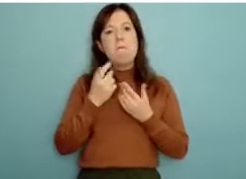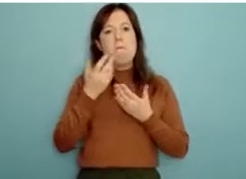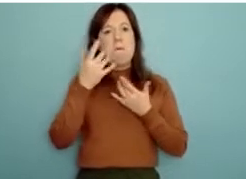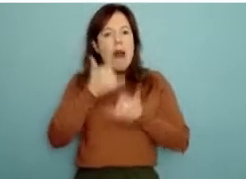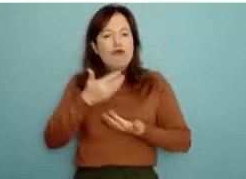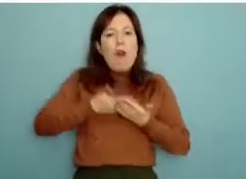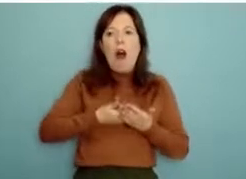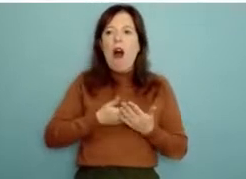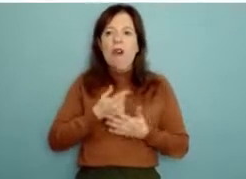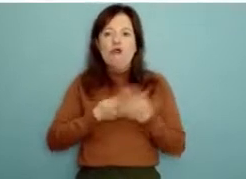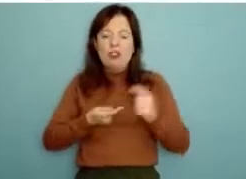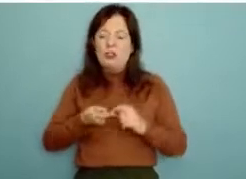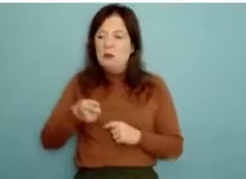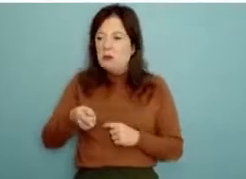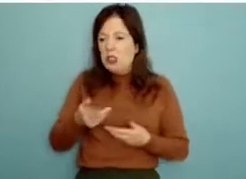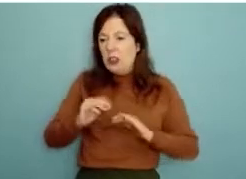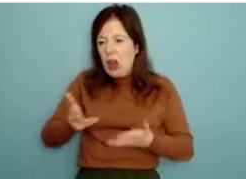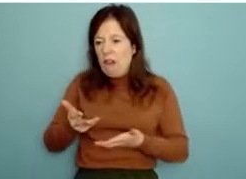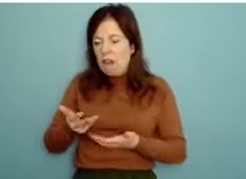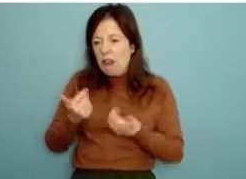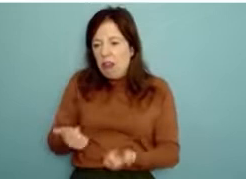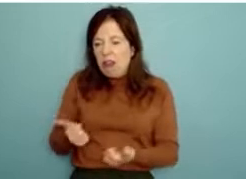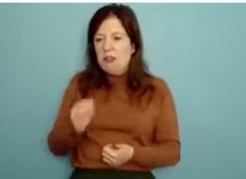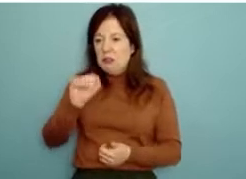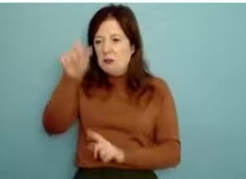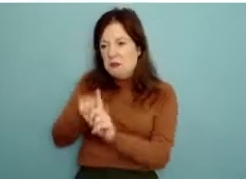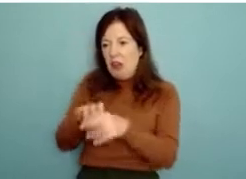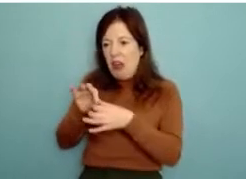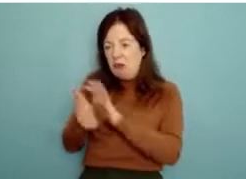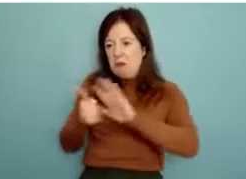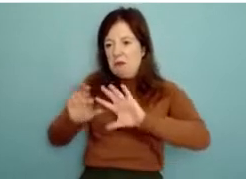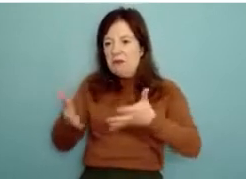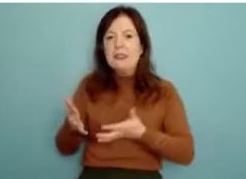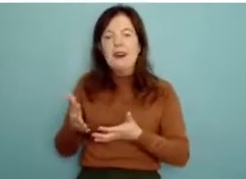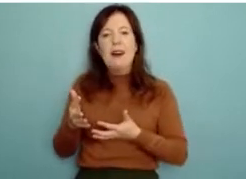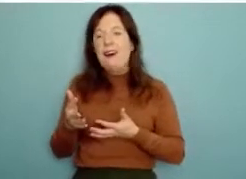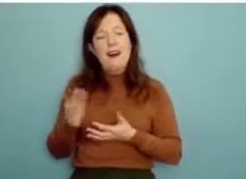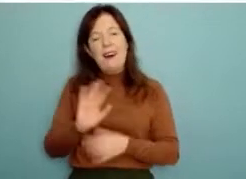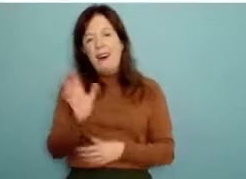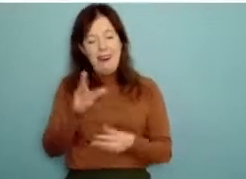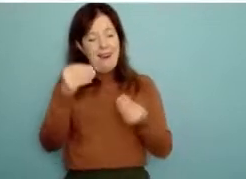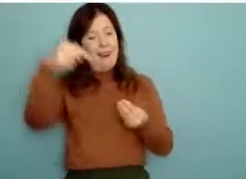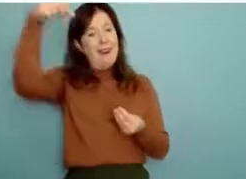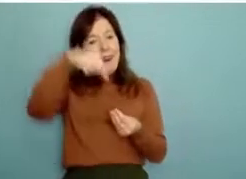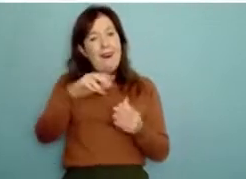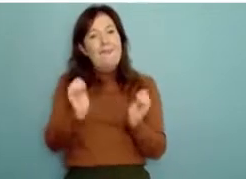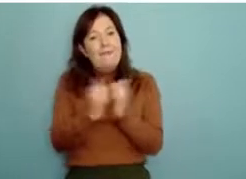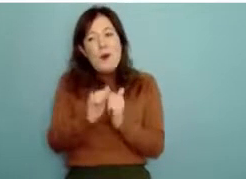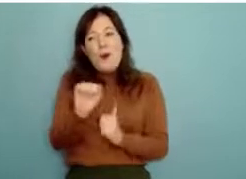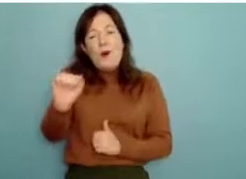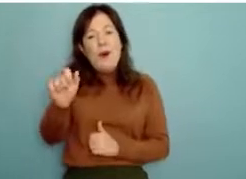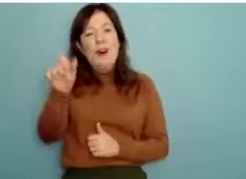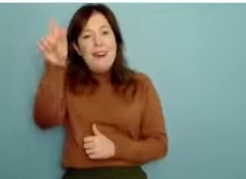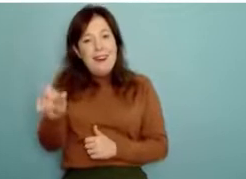measure therapist competence. This is really about improving outcomes for service users and about improving